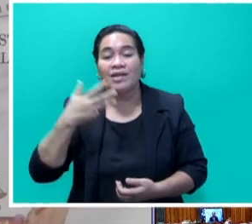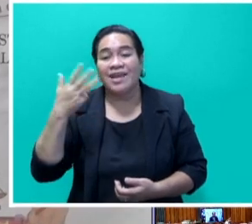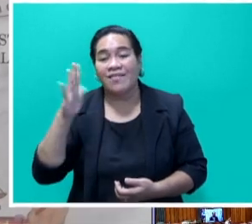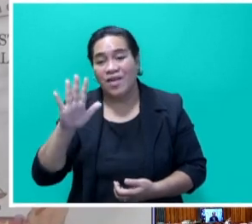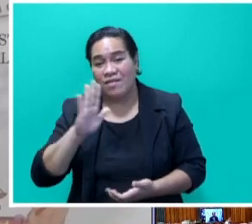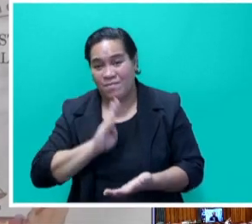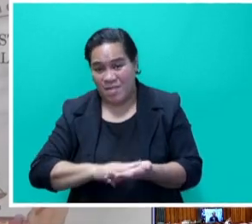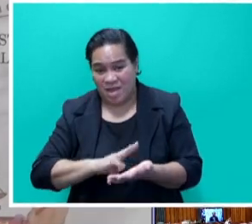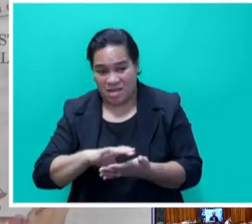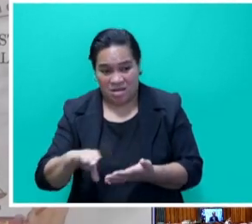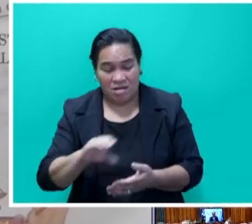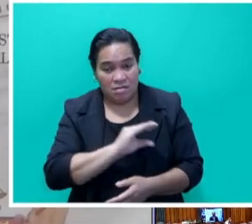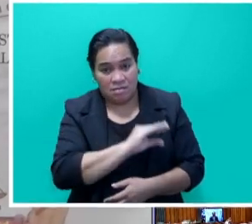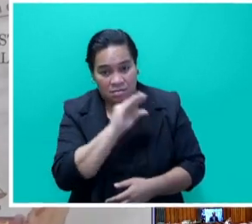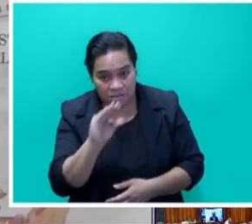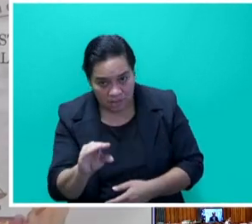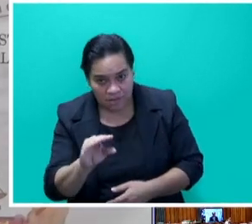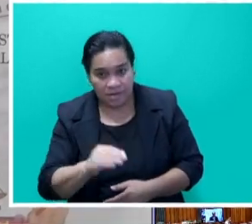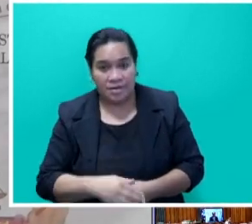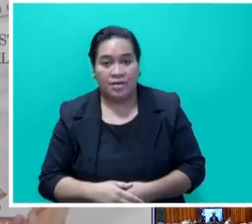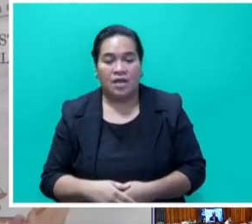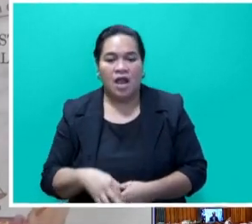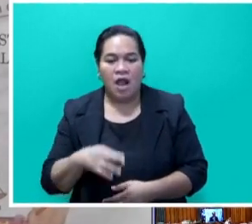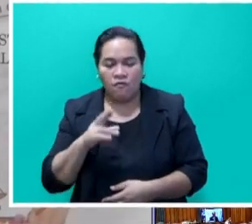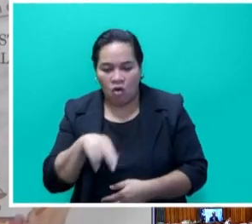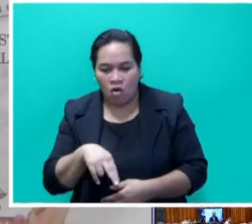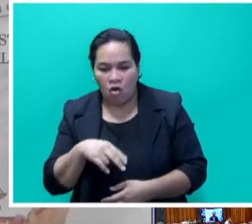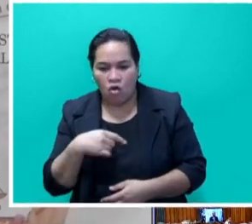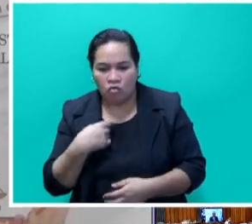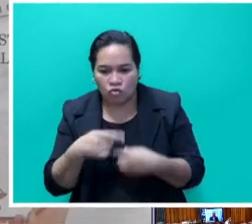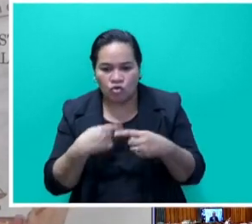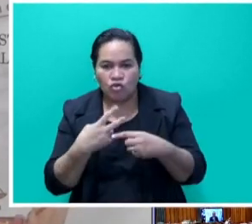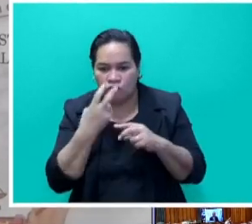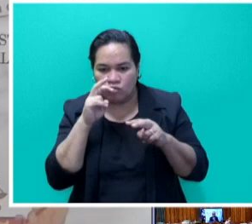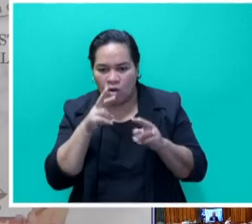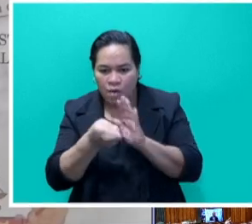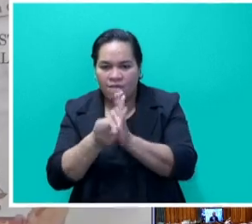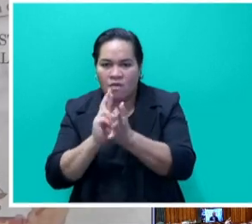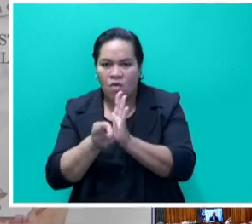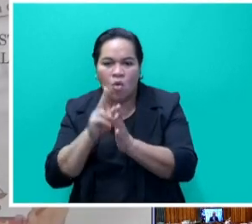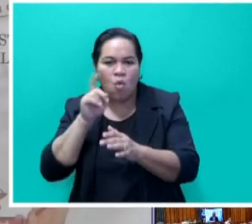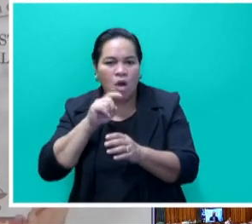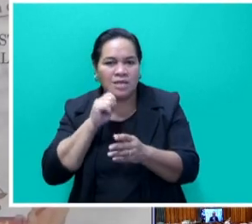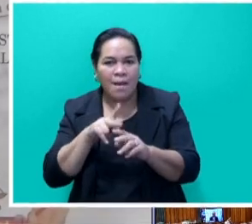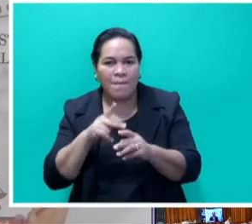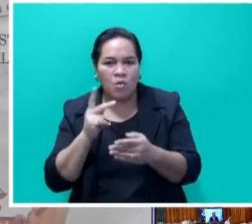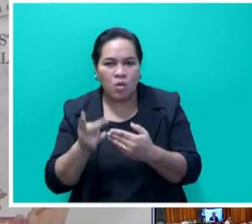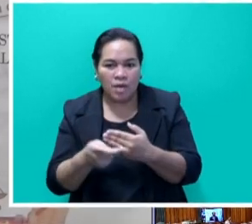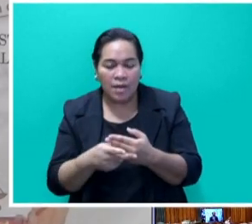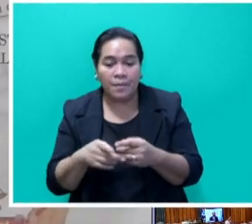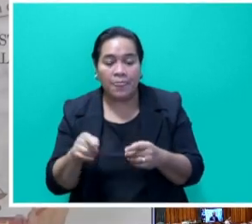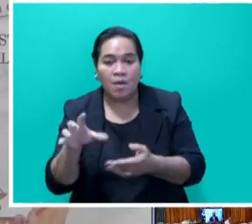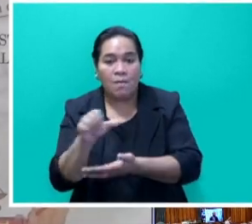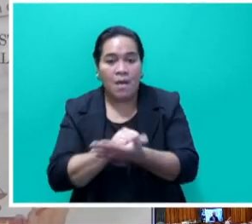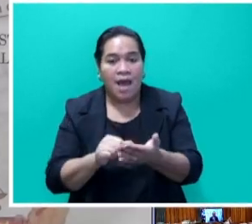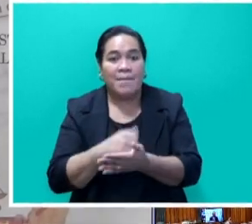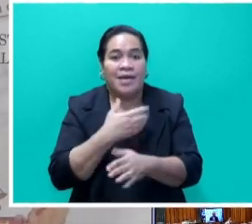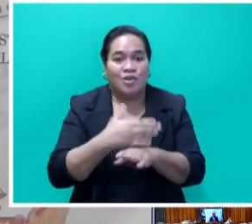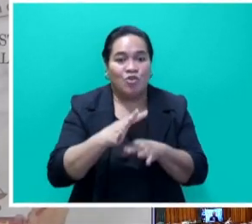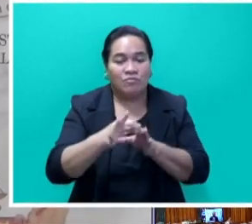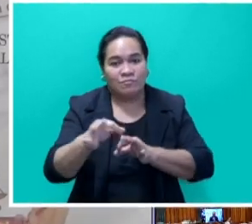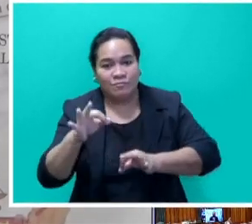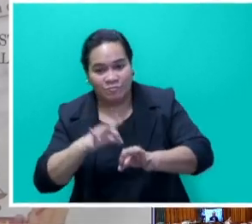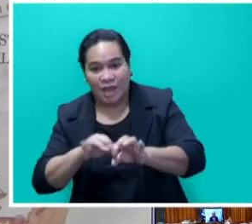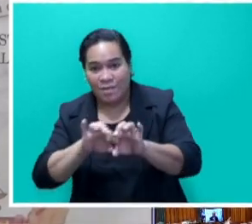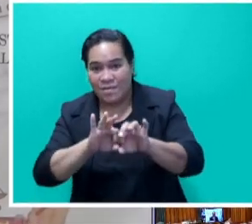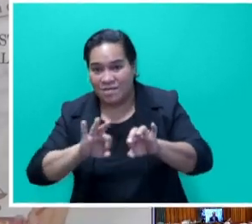has been received for the ongoing non-review water activities and programs. This includes the procurement of new and replacement meters,